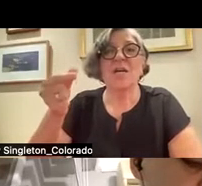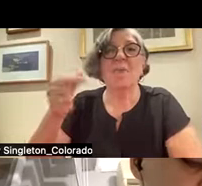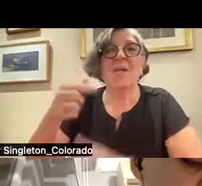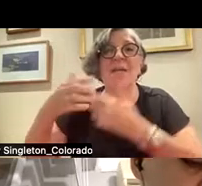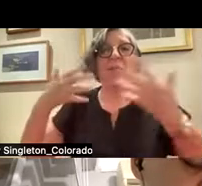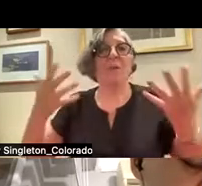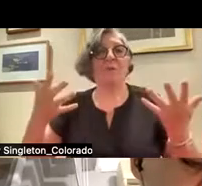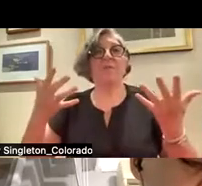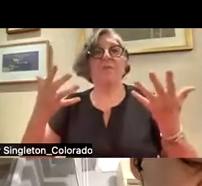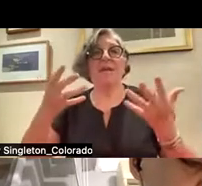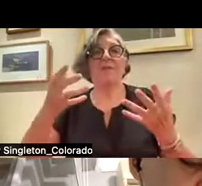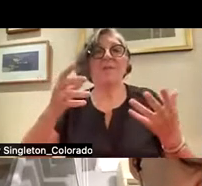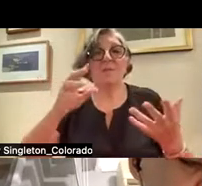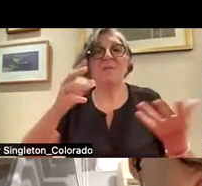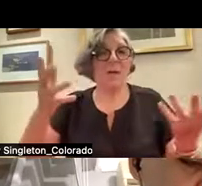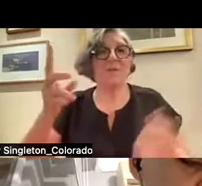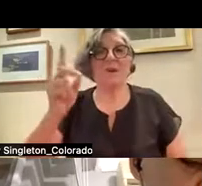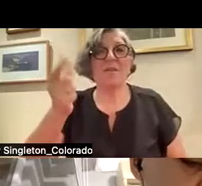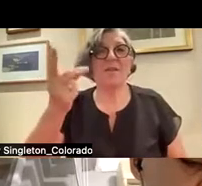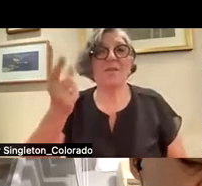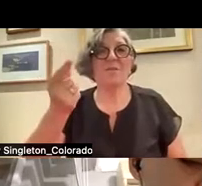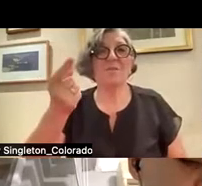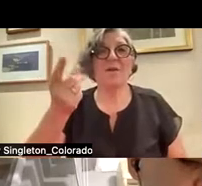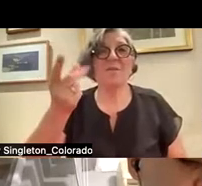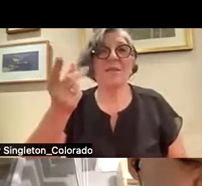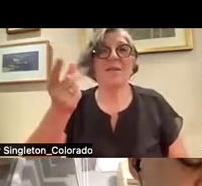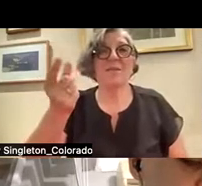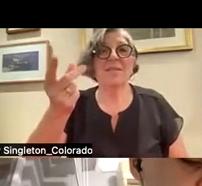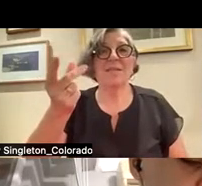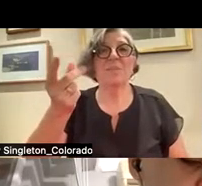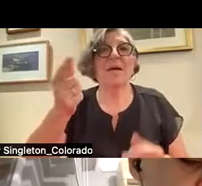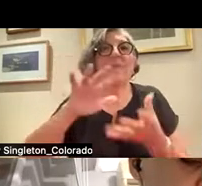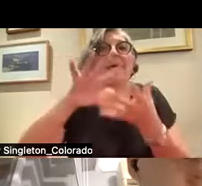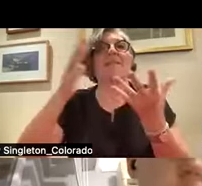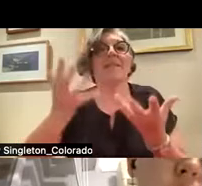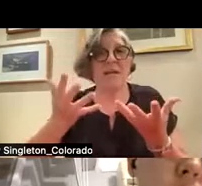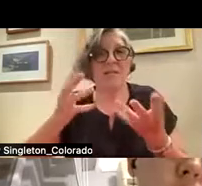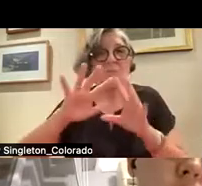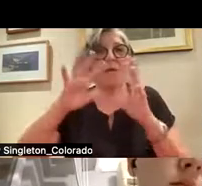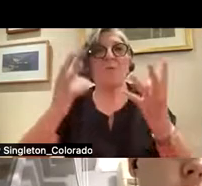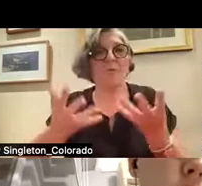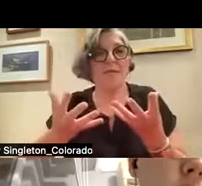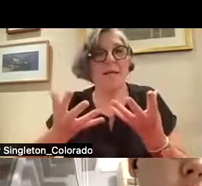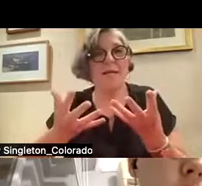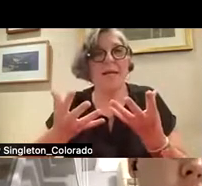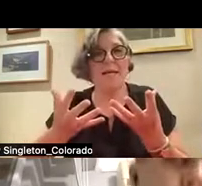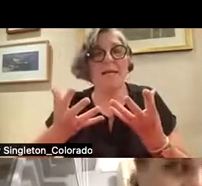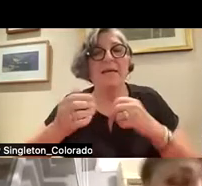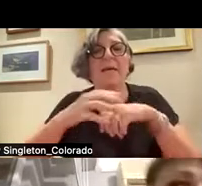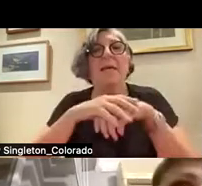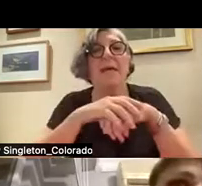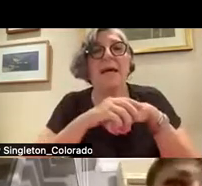D-O-G. But when people spell dog, they do almost like this. It's become lexicalized. It's become more